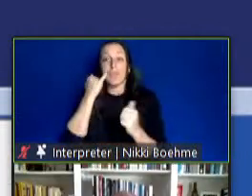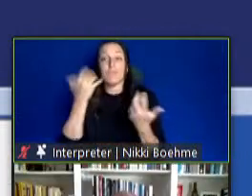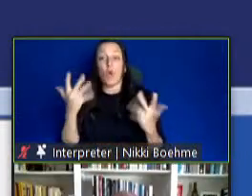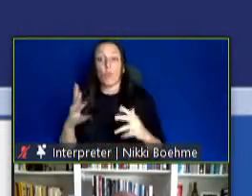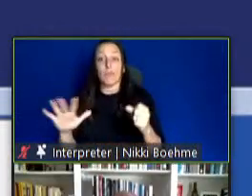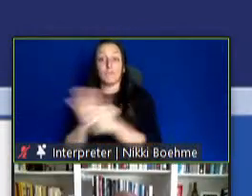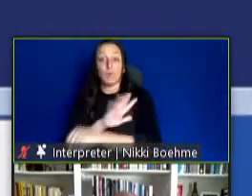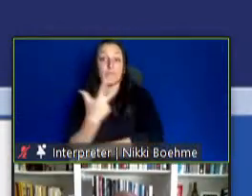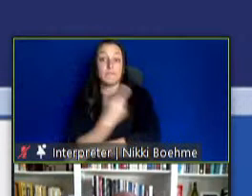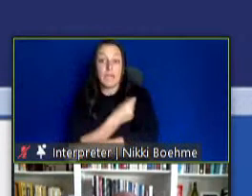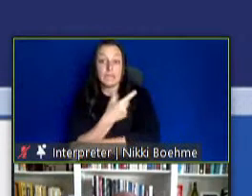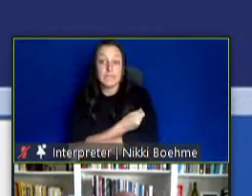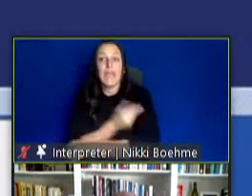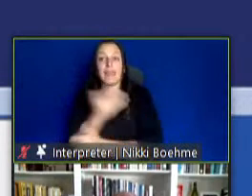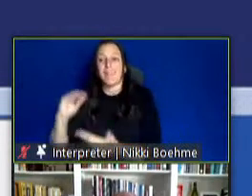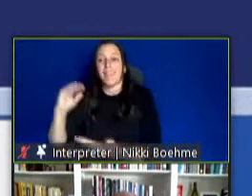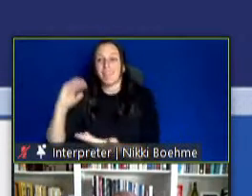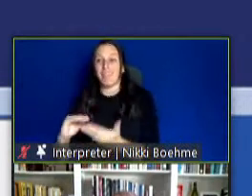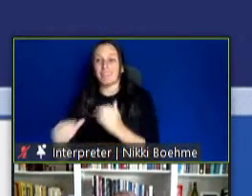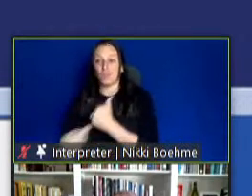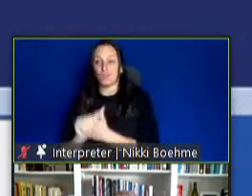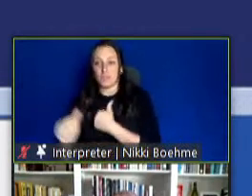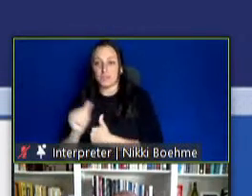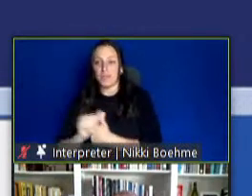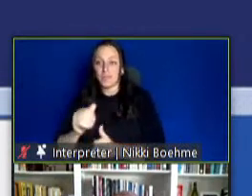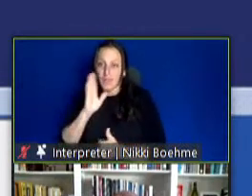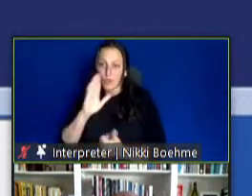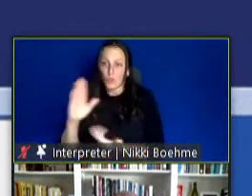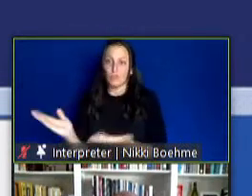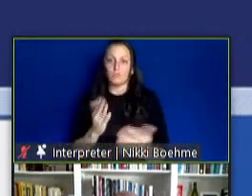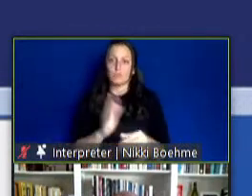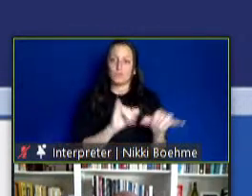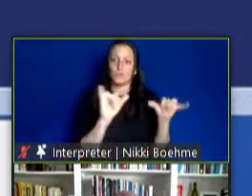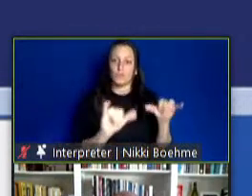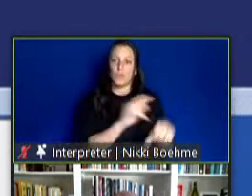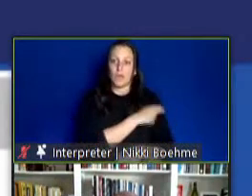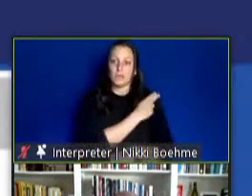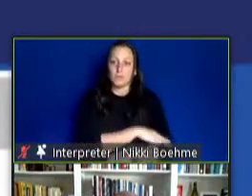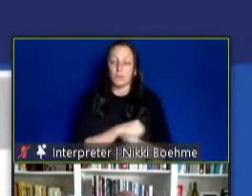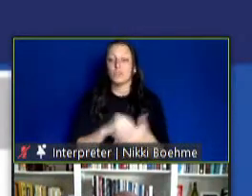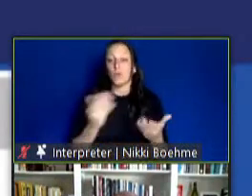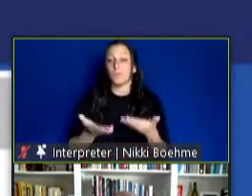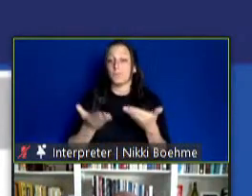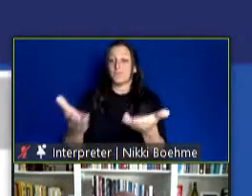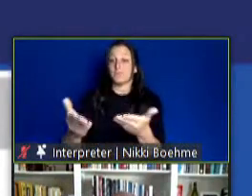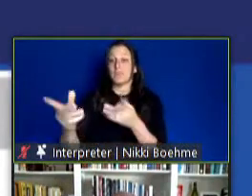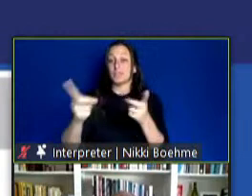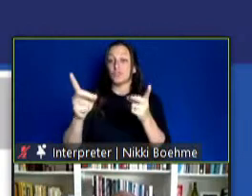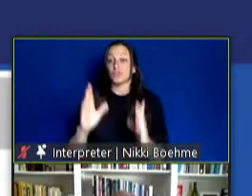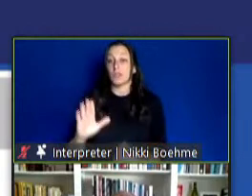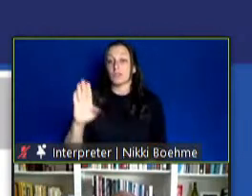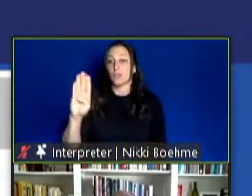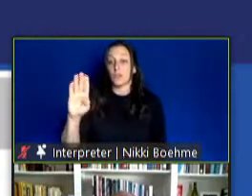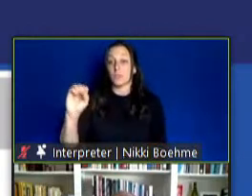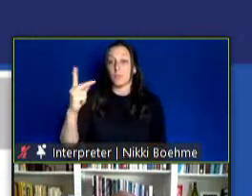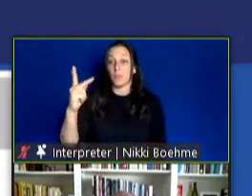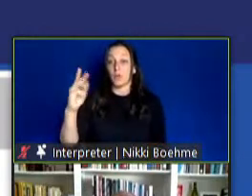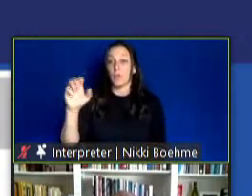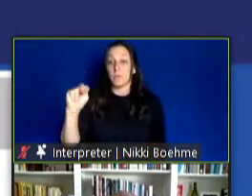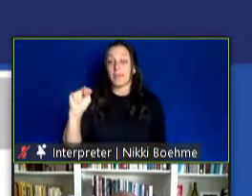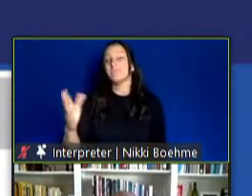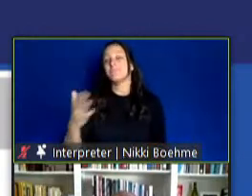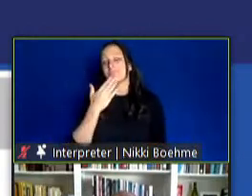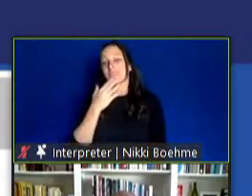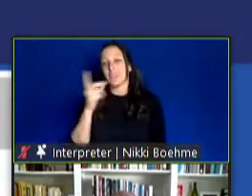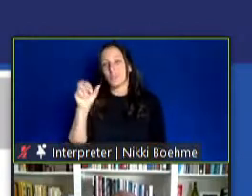to hospitalizations. And with that, I will hand it over to Director Bookman. Thank you, Dr. Herlihy, and thank you all for joining